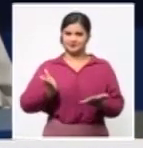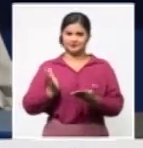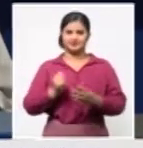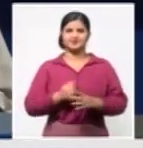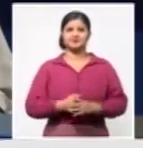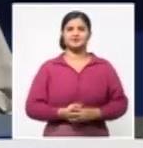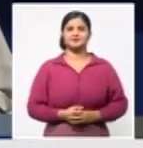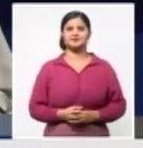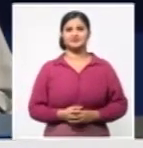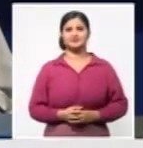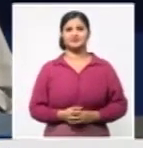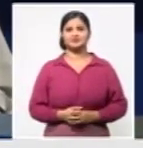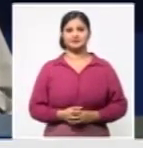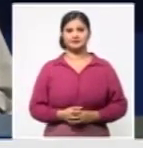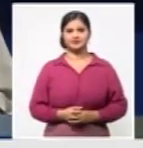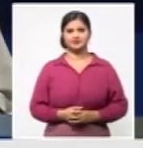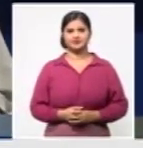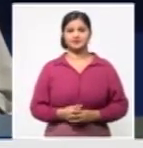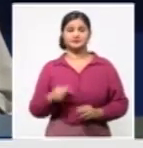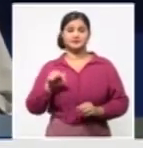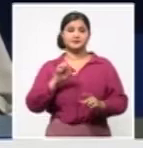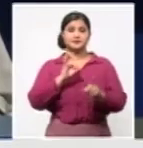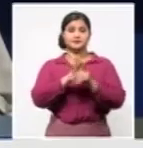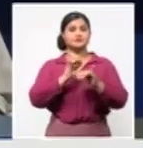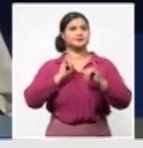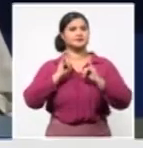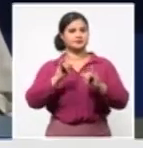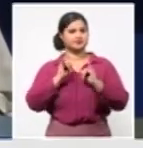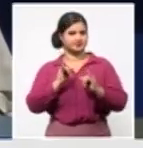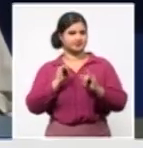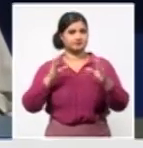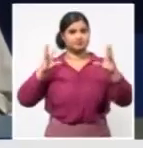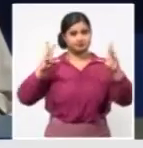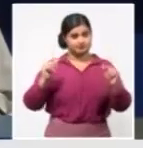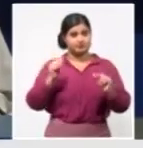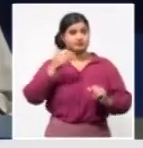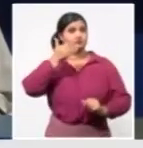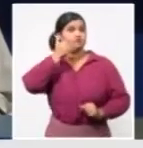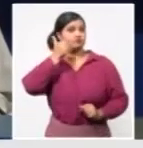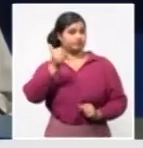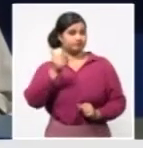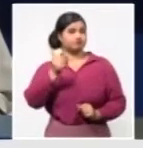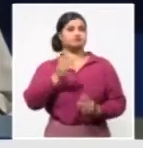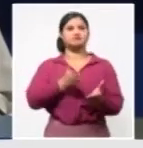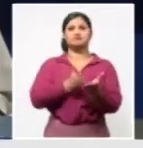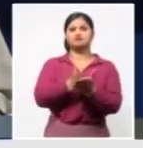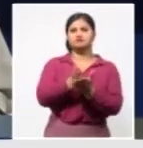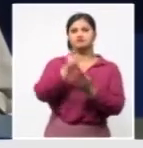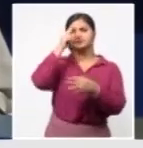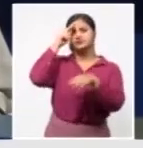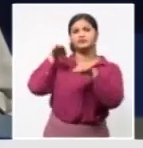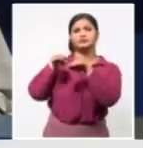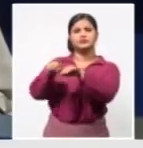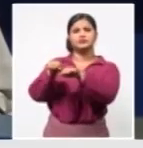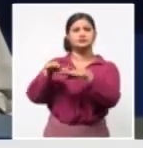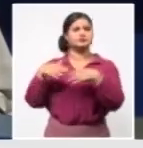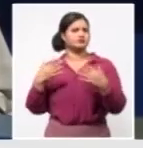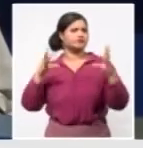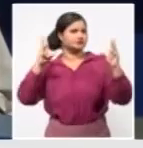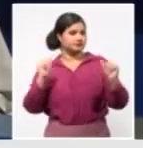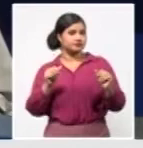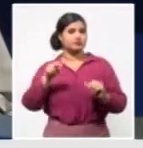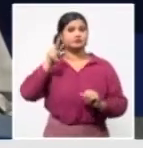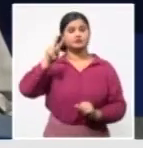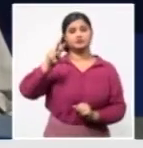the latest information on the COVID-19 situation in Cuba, which is favorable. Today,